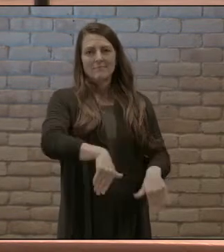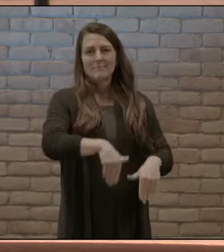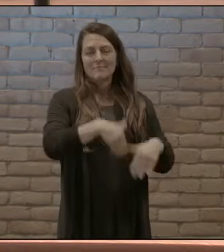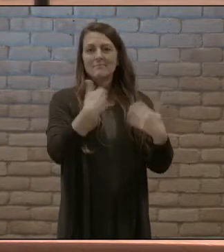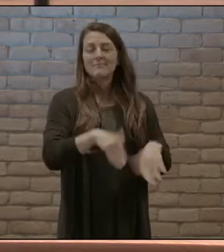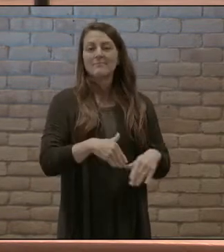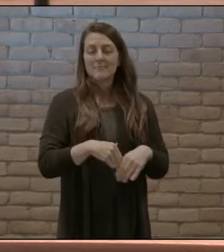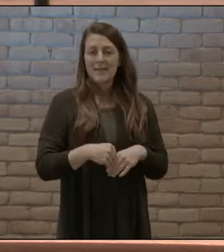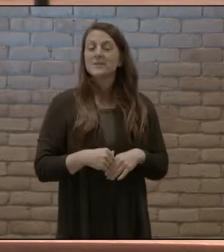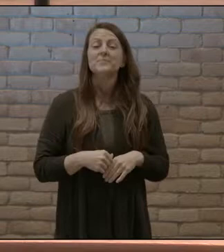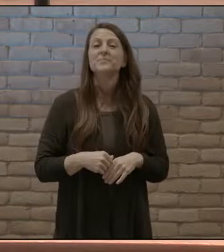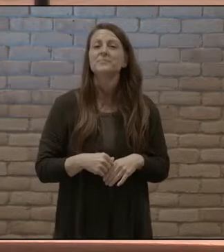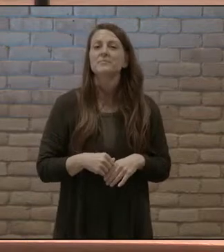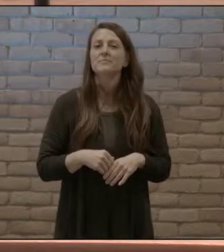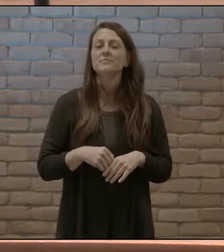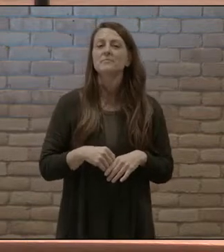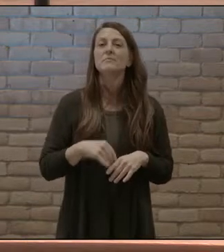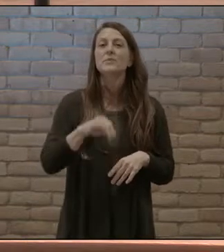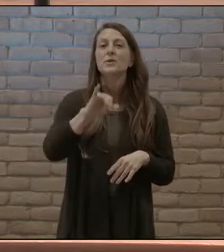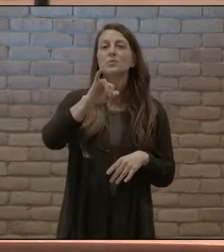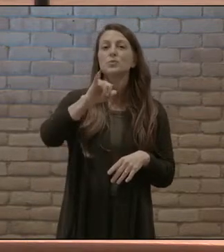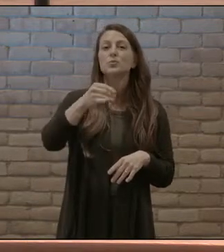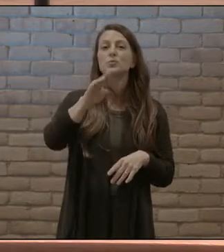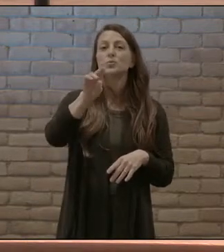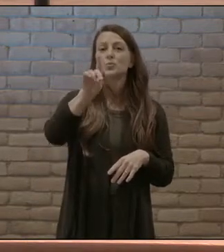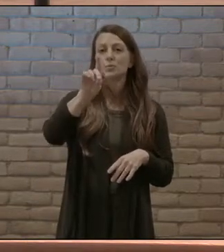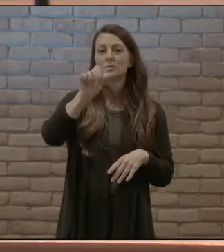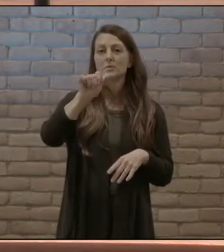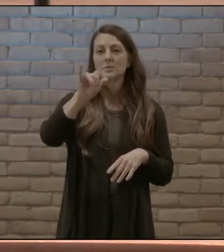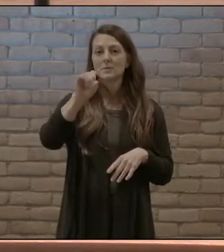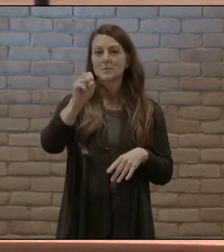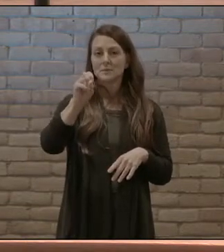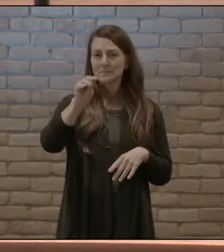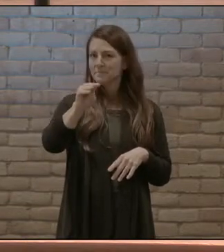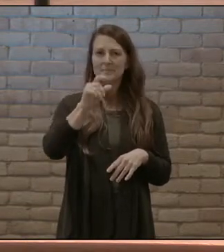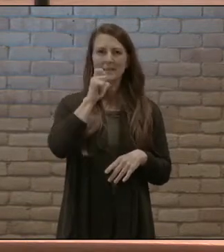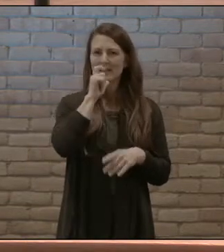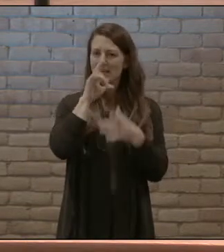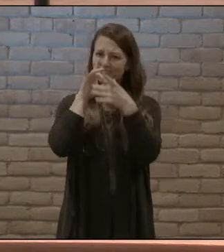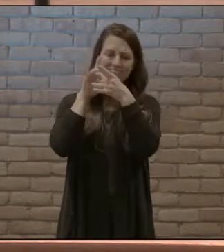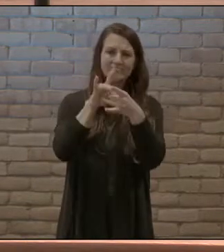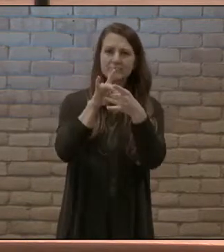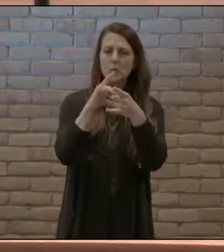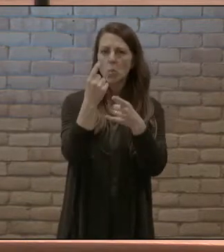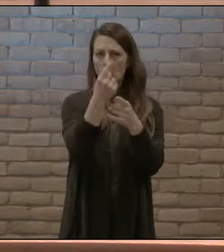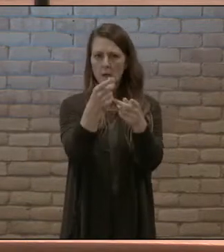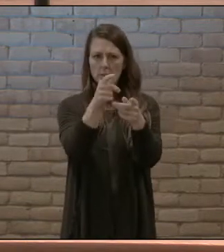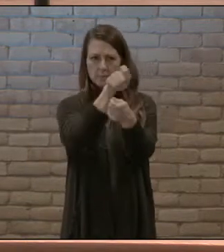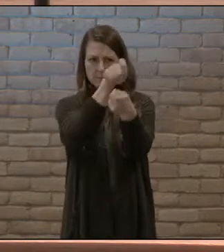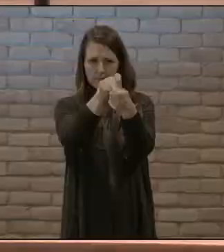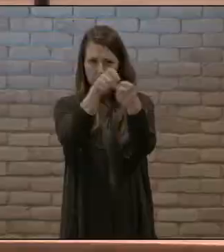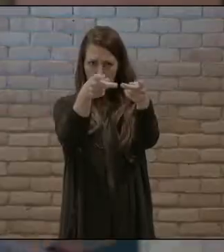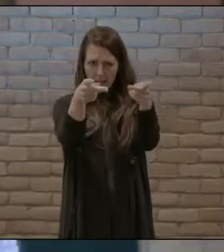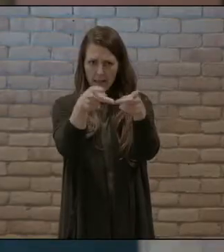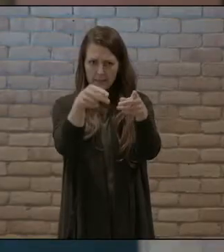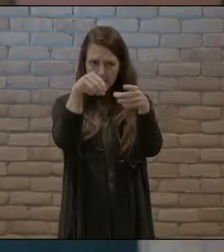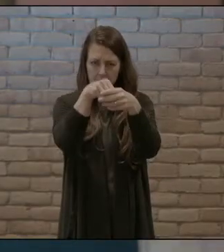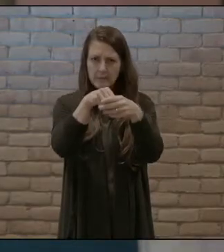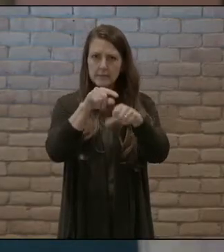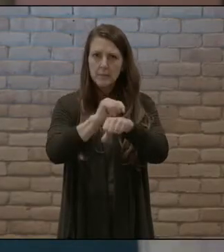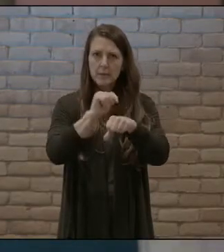Because Judaism wasn't tethered to one central place in the temple, it